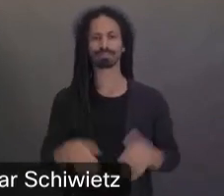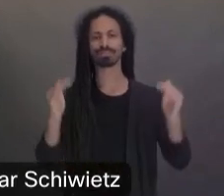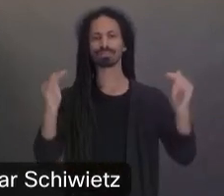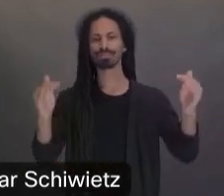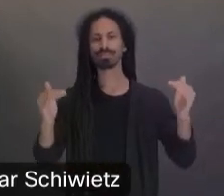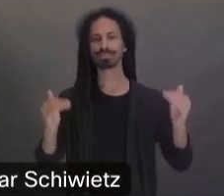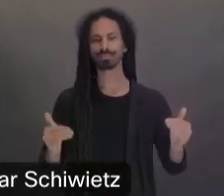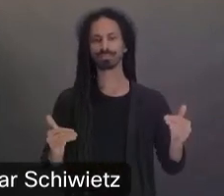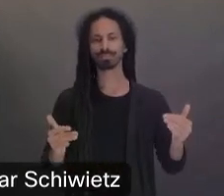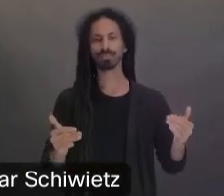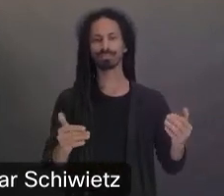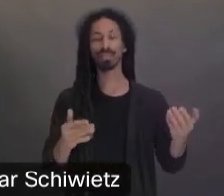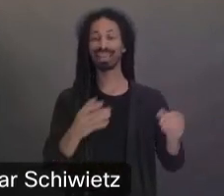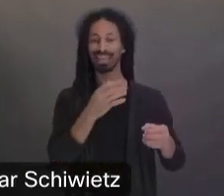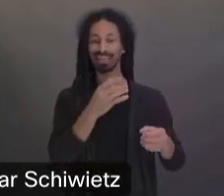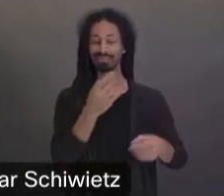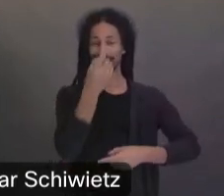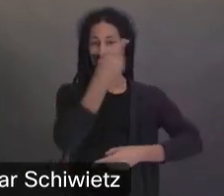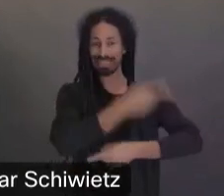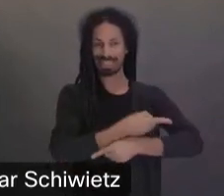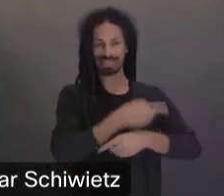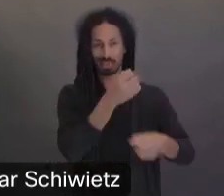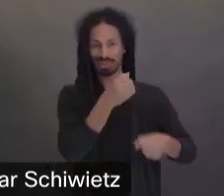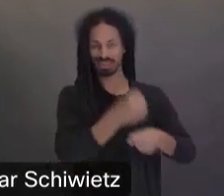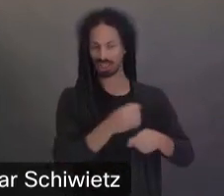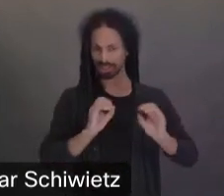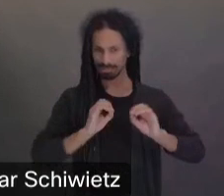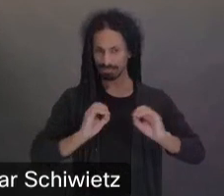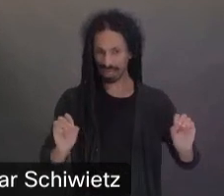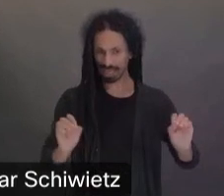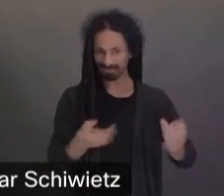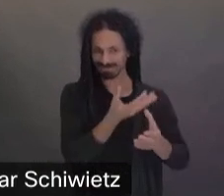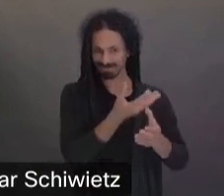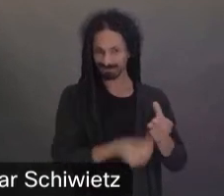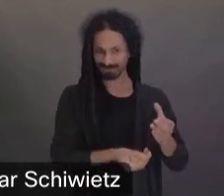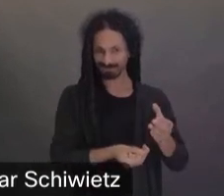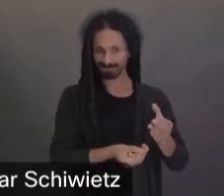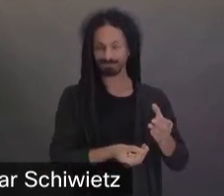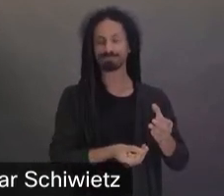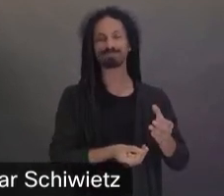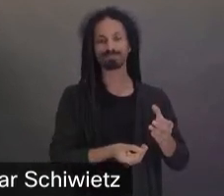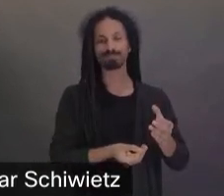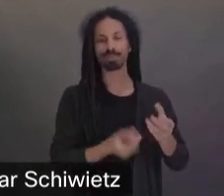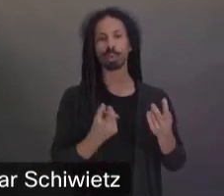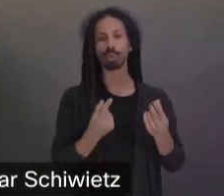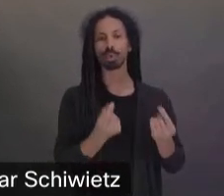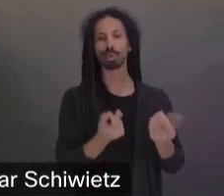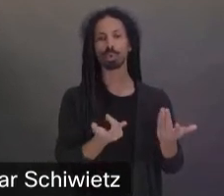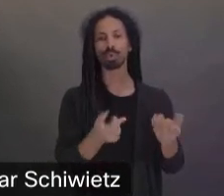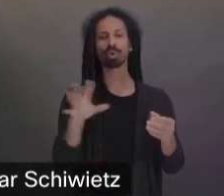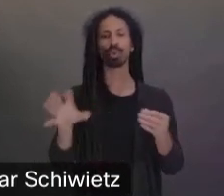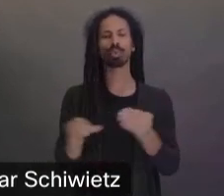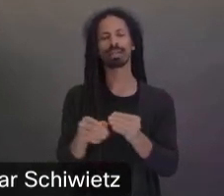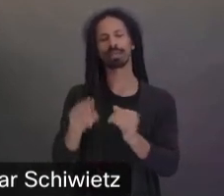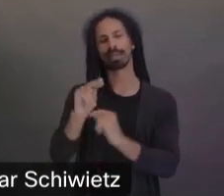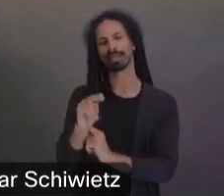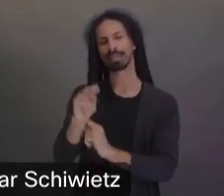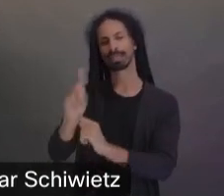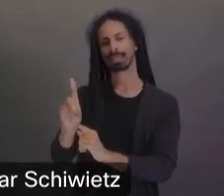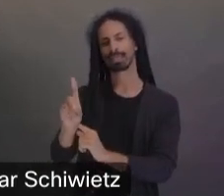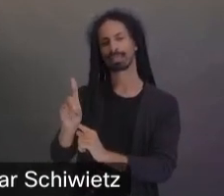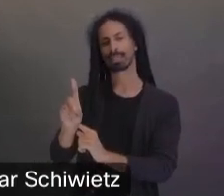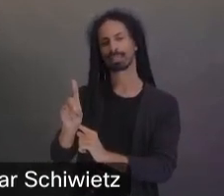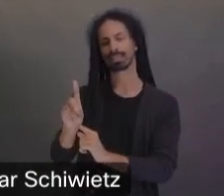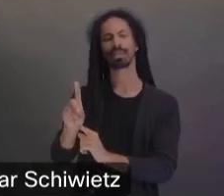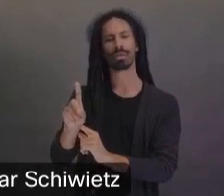no date, then APA says you should write N.D, which stands